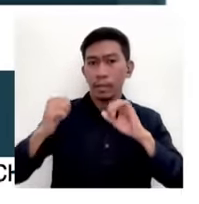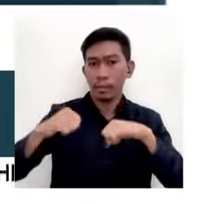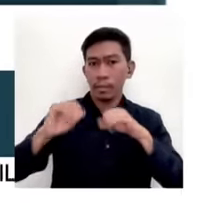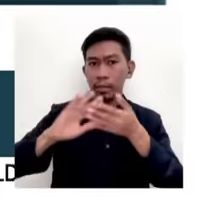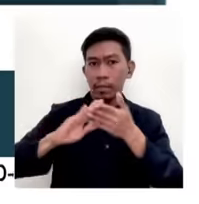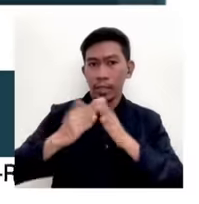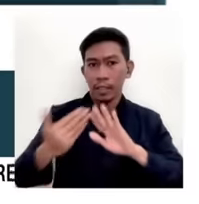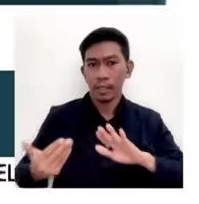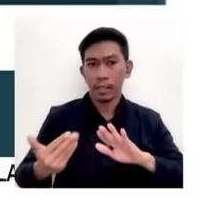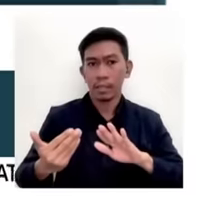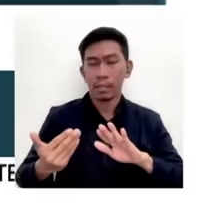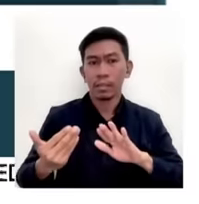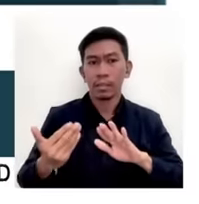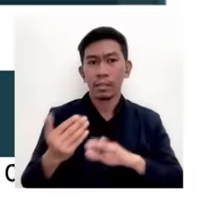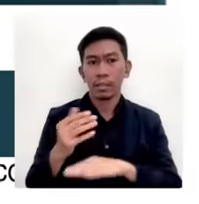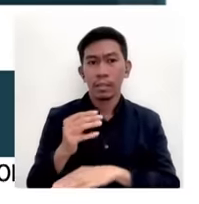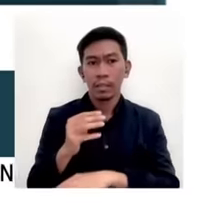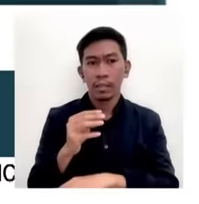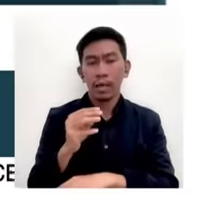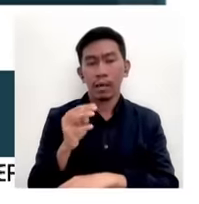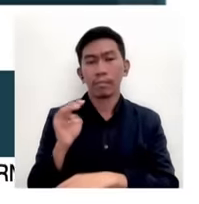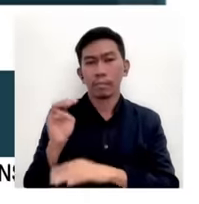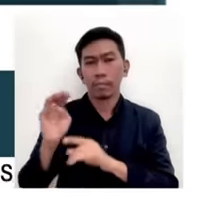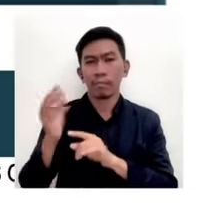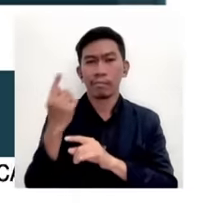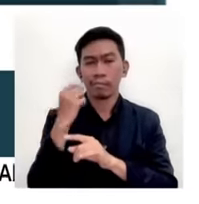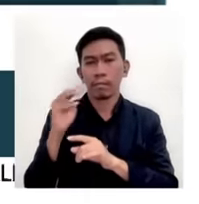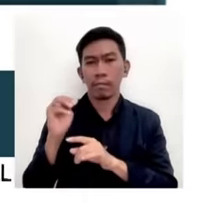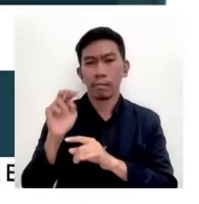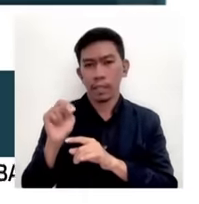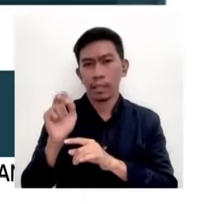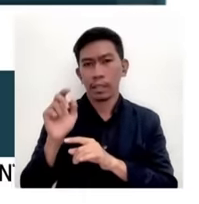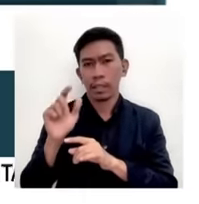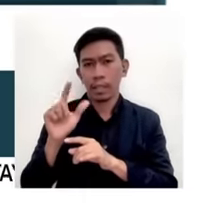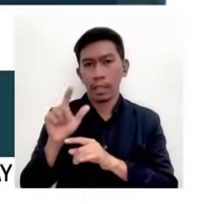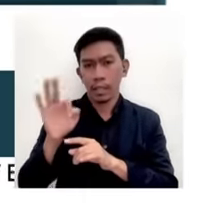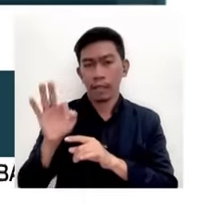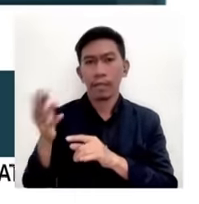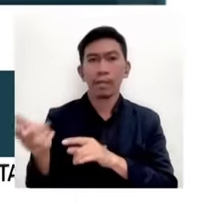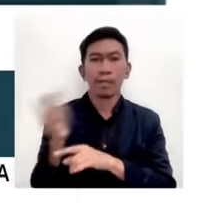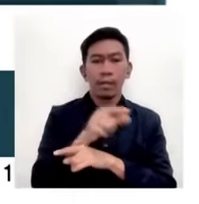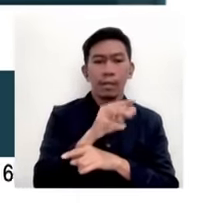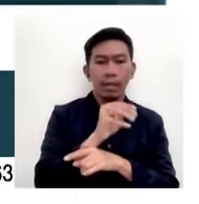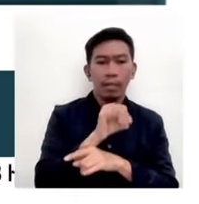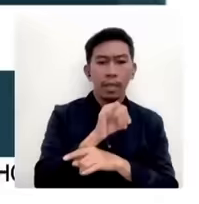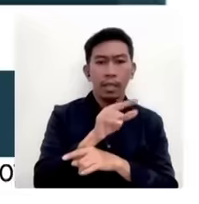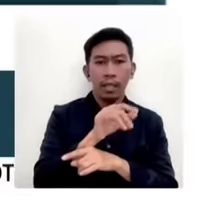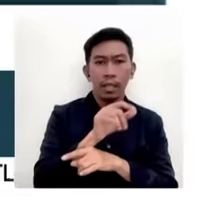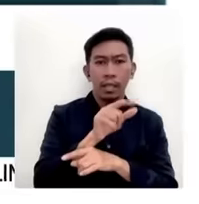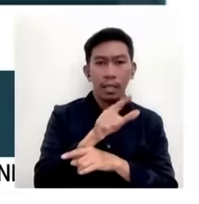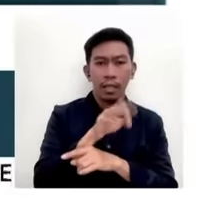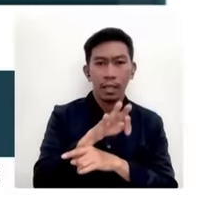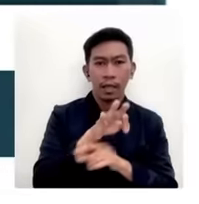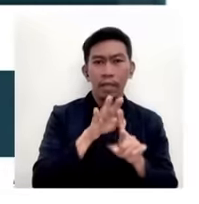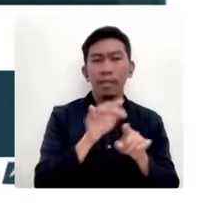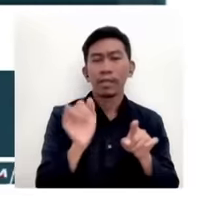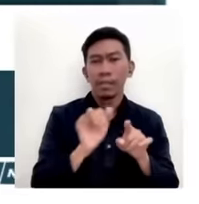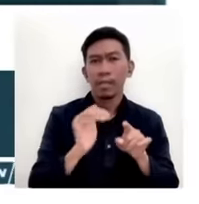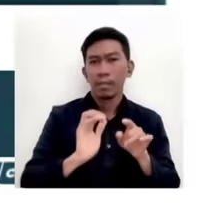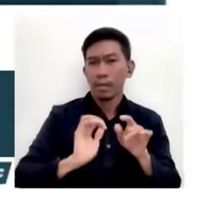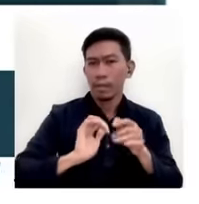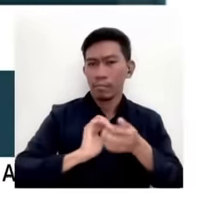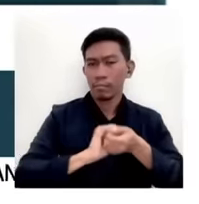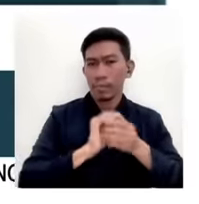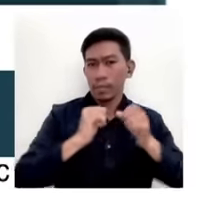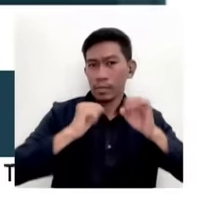Correct. And the Moro Islamic Liberation Front had already entered into the Comprehensive Agreement and the Bangsamoro, and where both